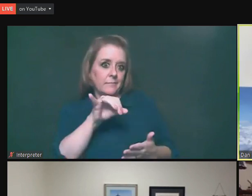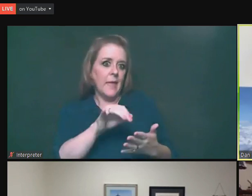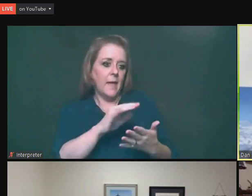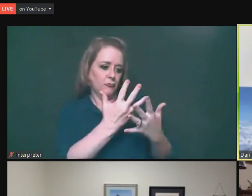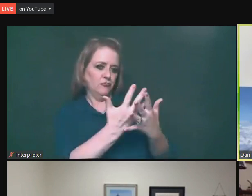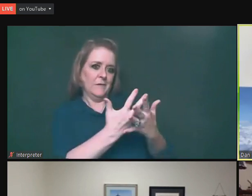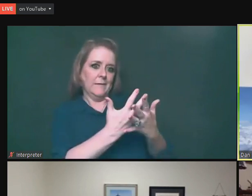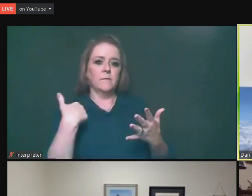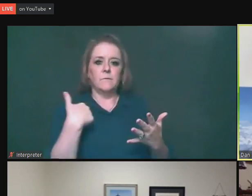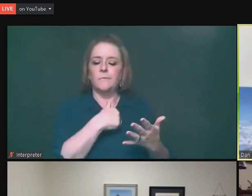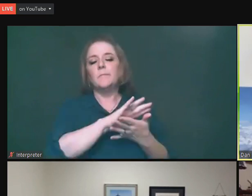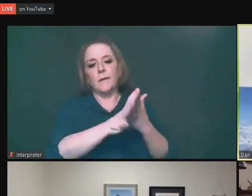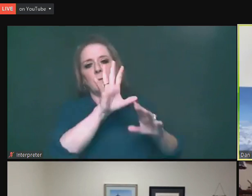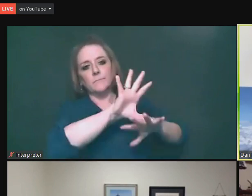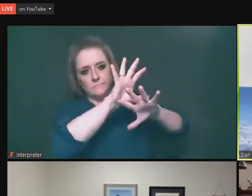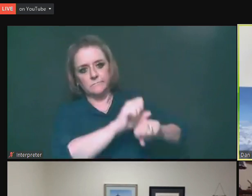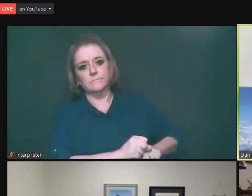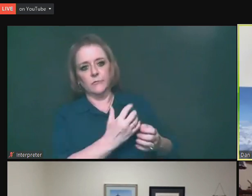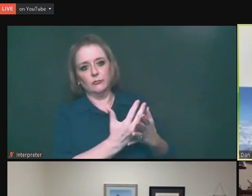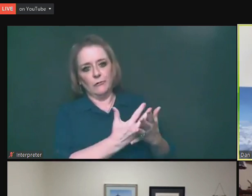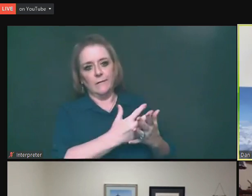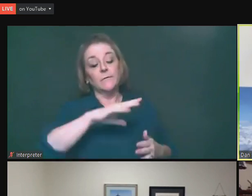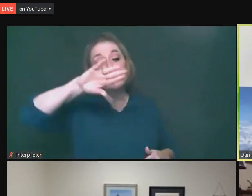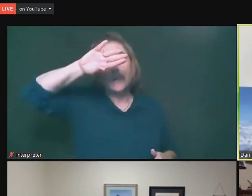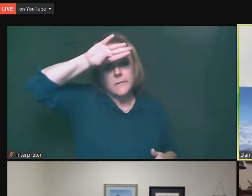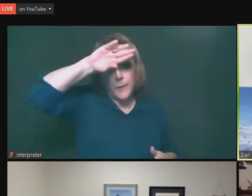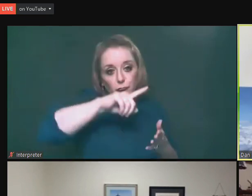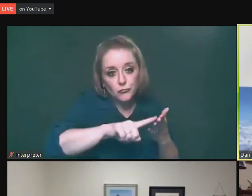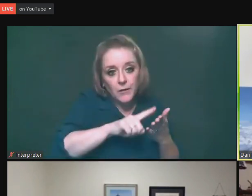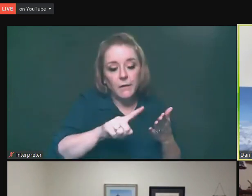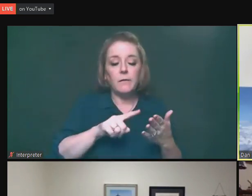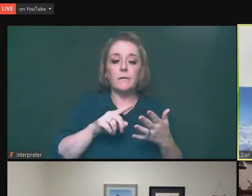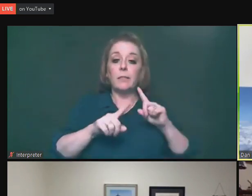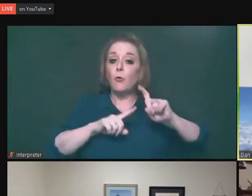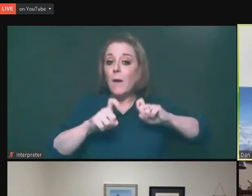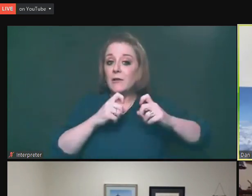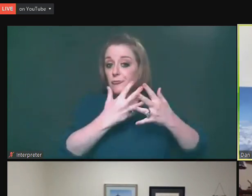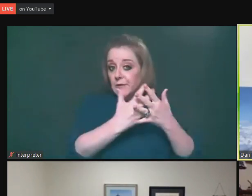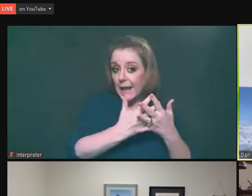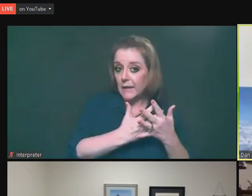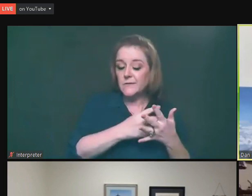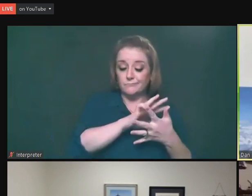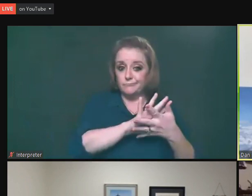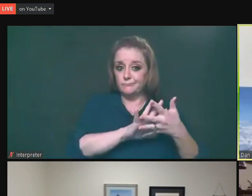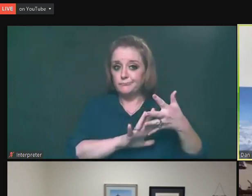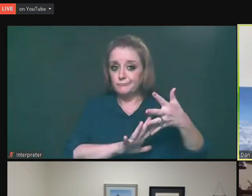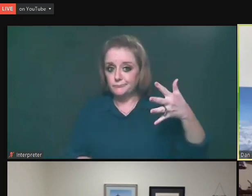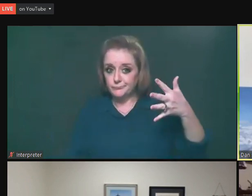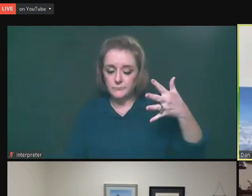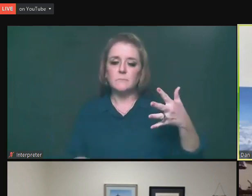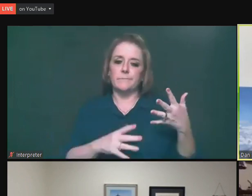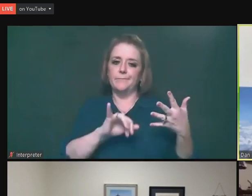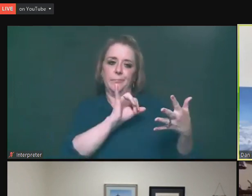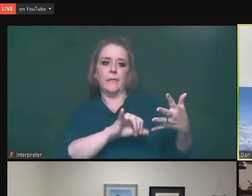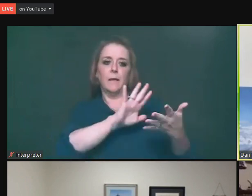life. Not only the temperature check, but the questions and the panel of questions that have to be asked.